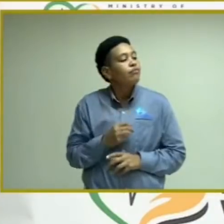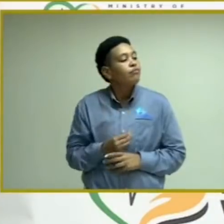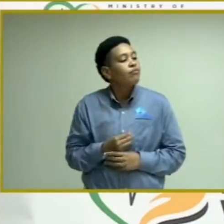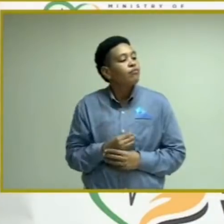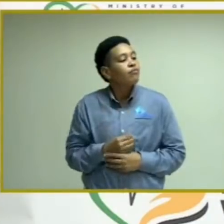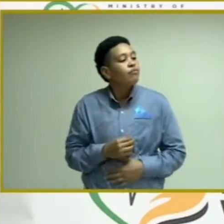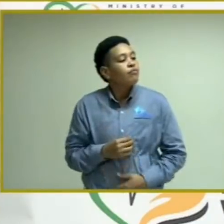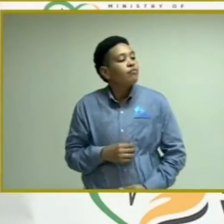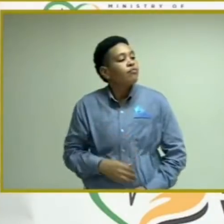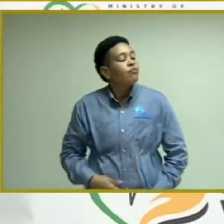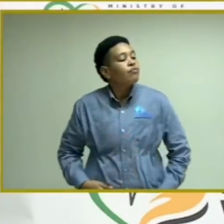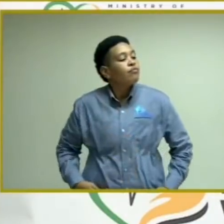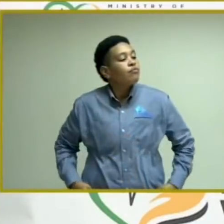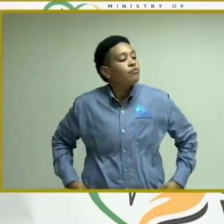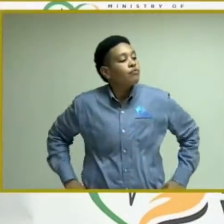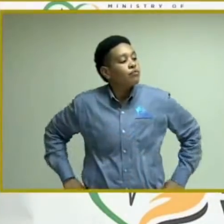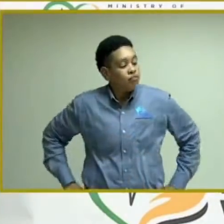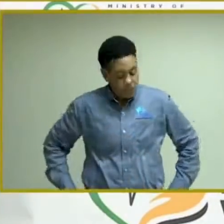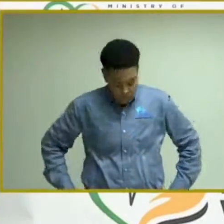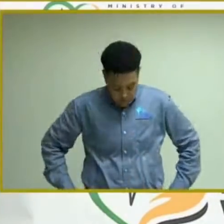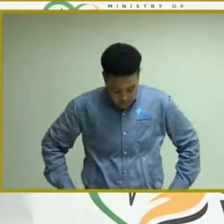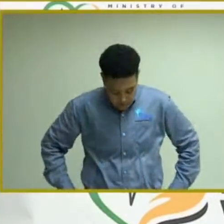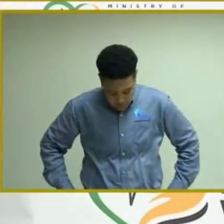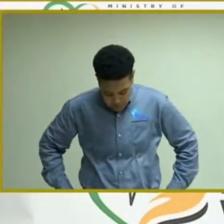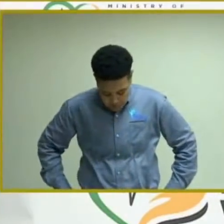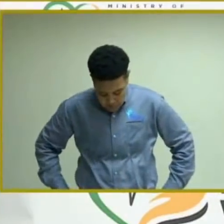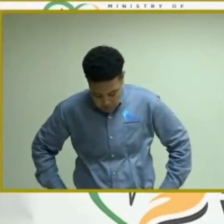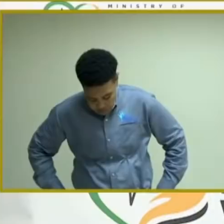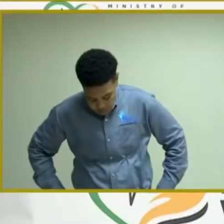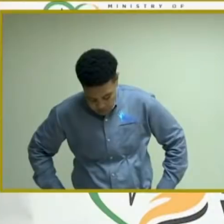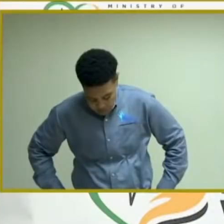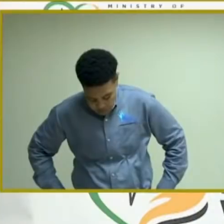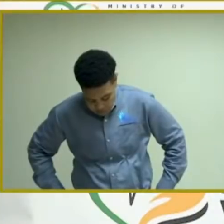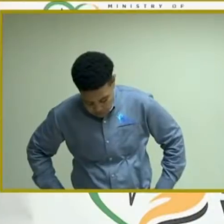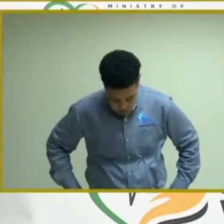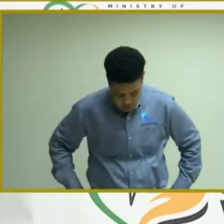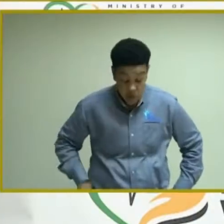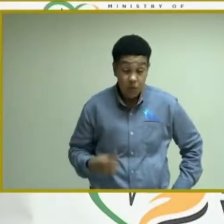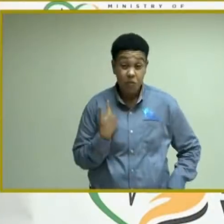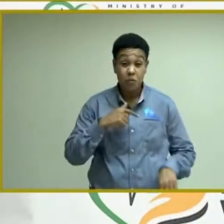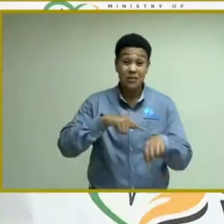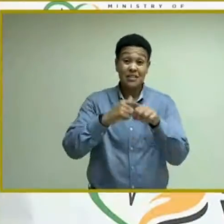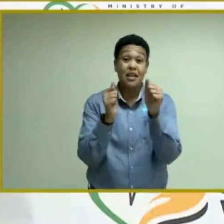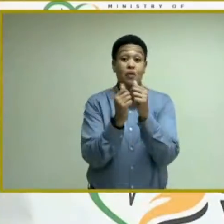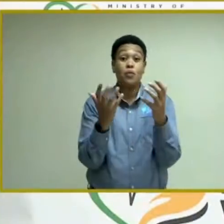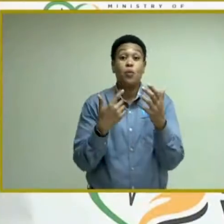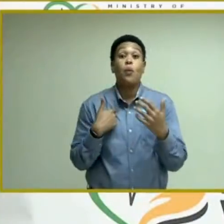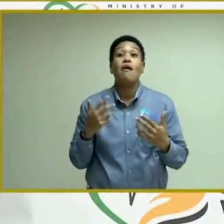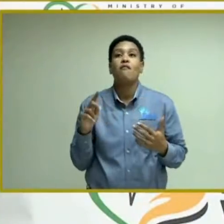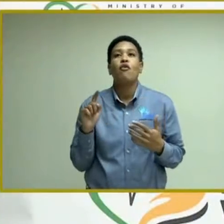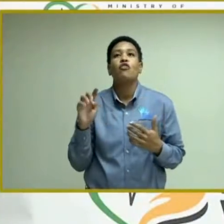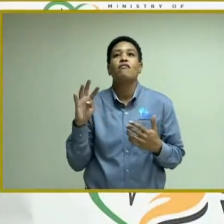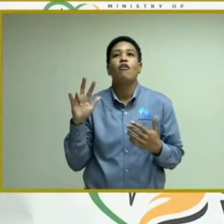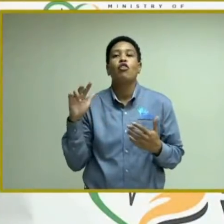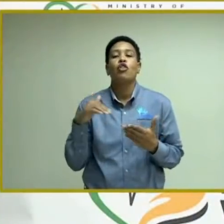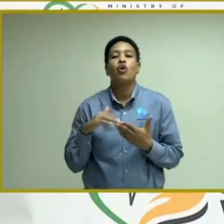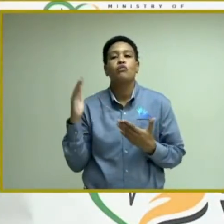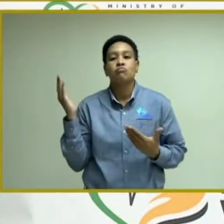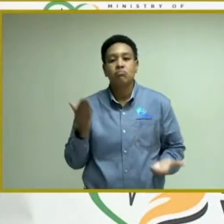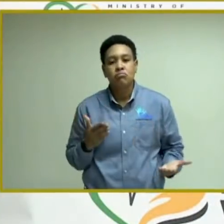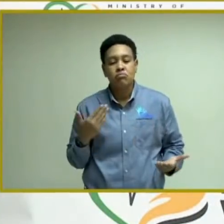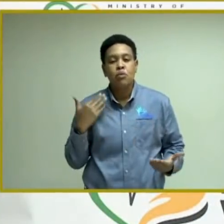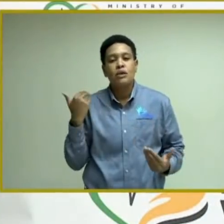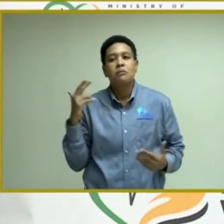will start with what we have, the 143,000, but we do anticipate that the U.S. donation